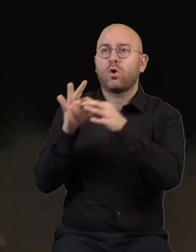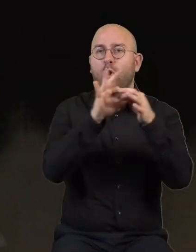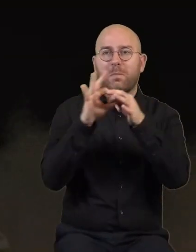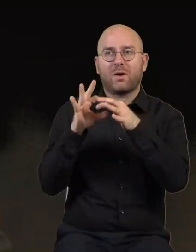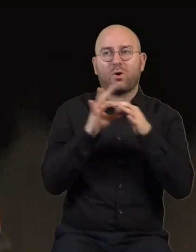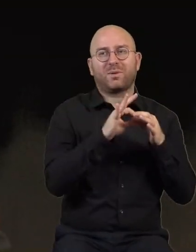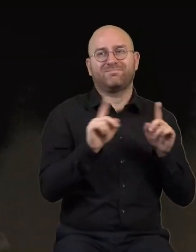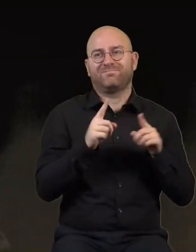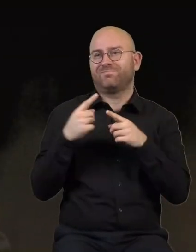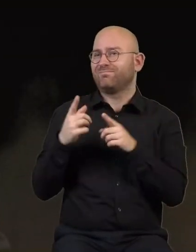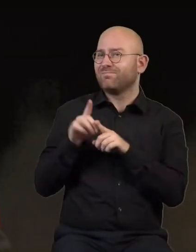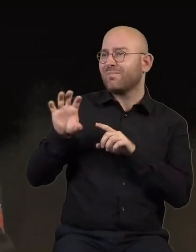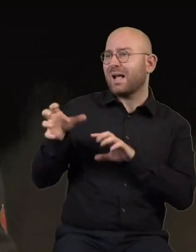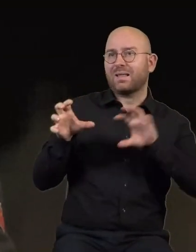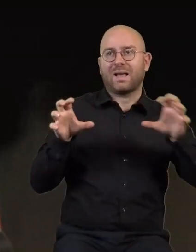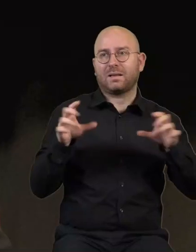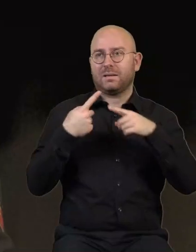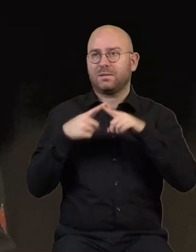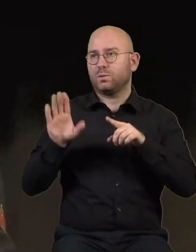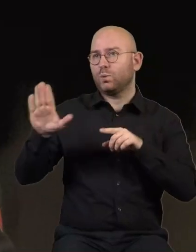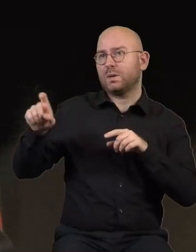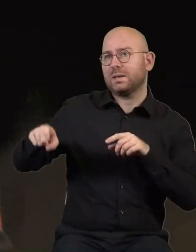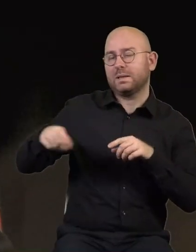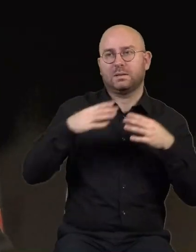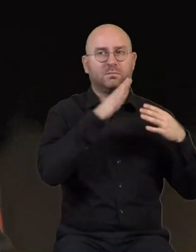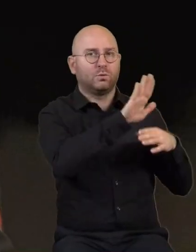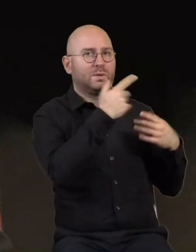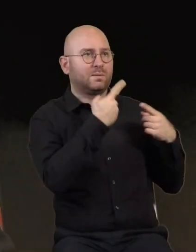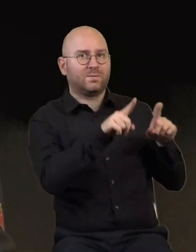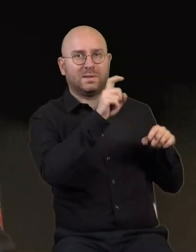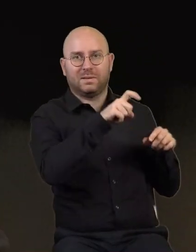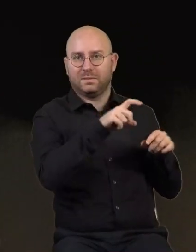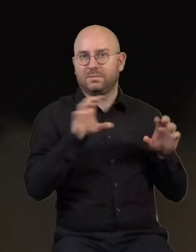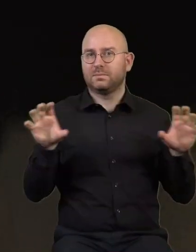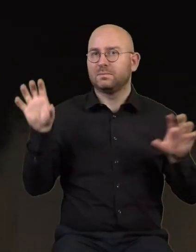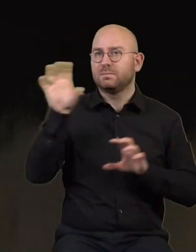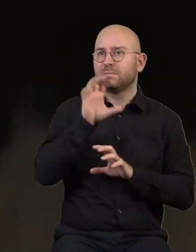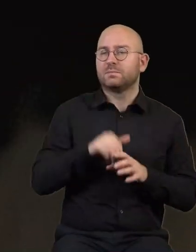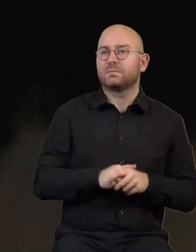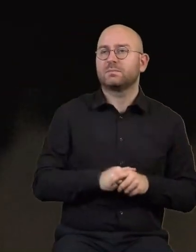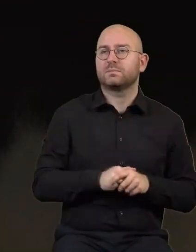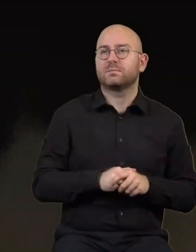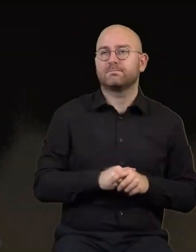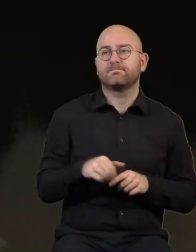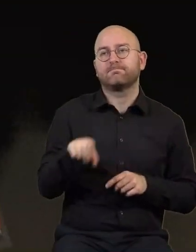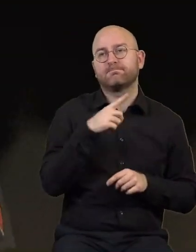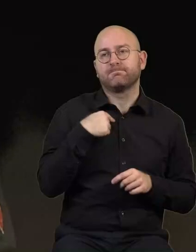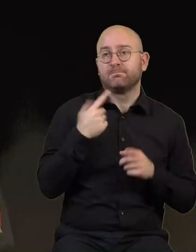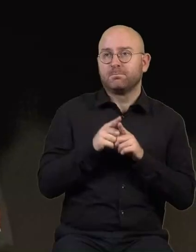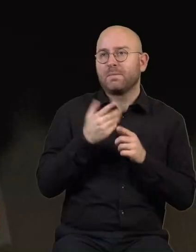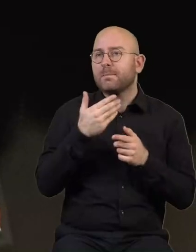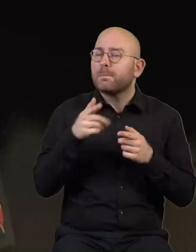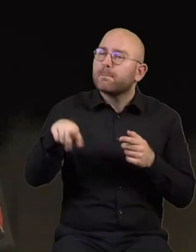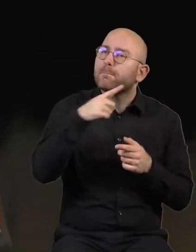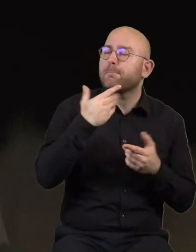what they ask for, make it more robust, make it interesting for us to add production lines that hopefully will never be used